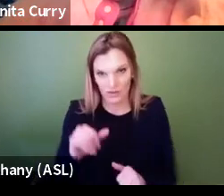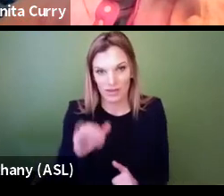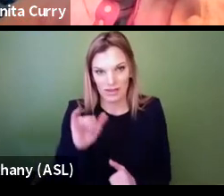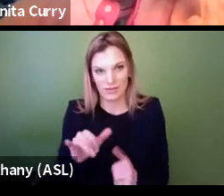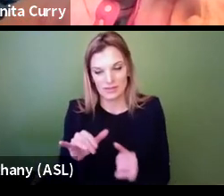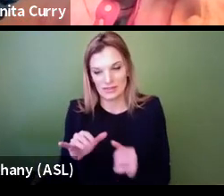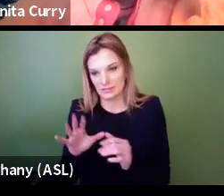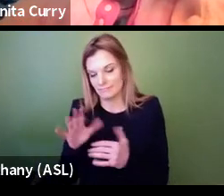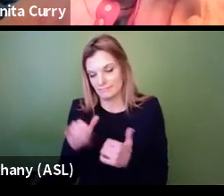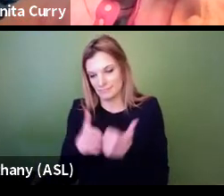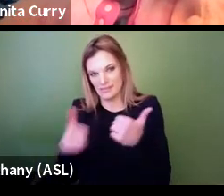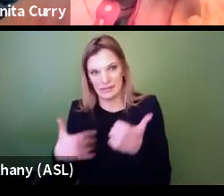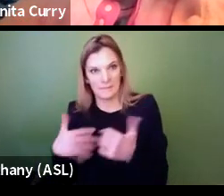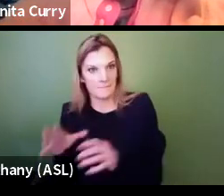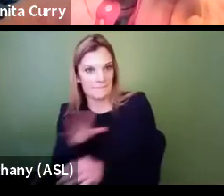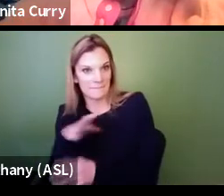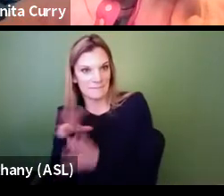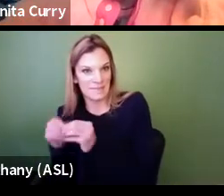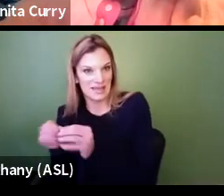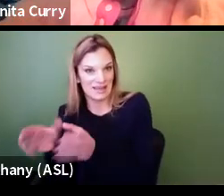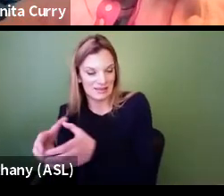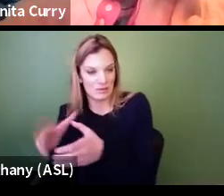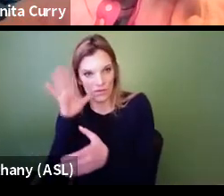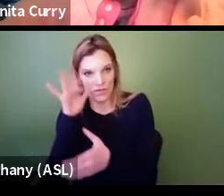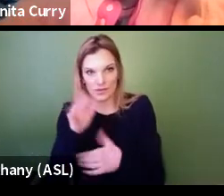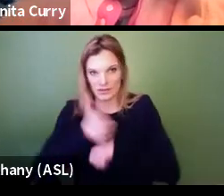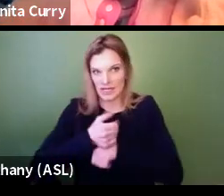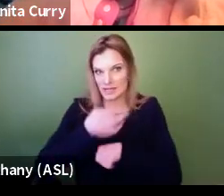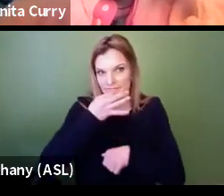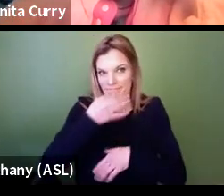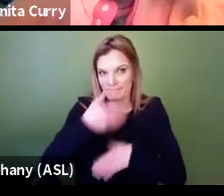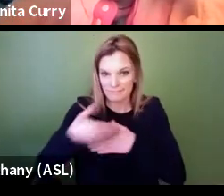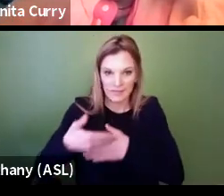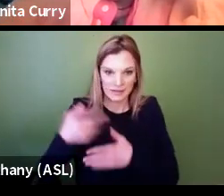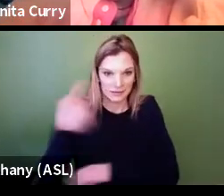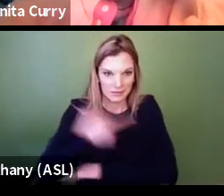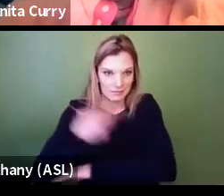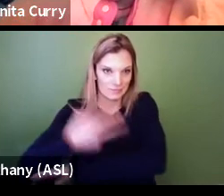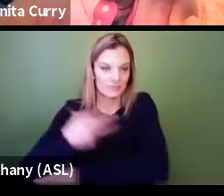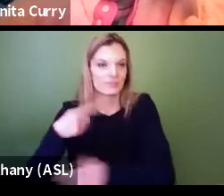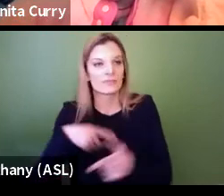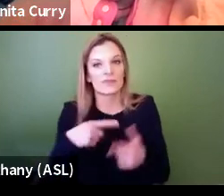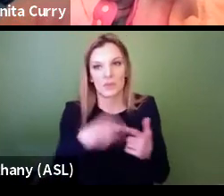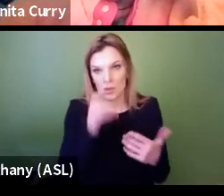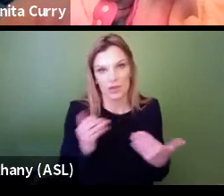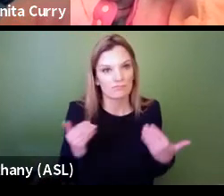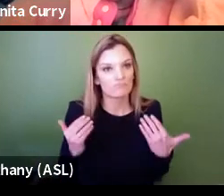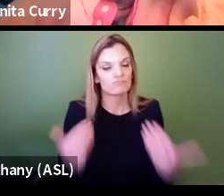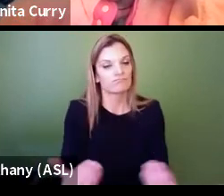meetings set within the next couple business days here, and then we'll move forward accordingly.